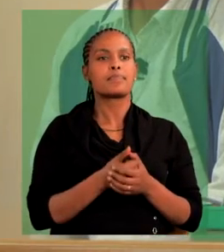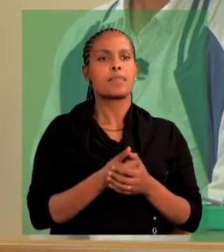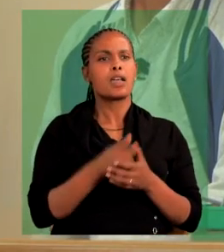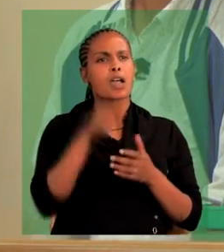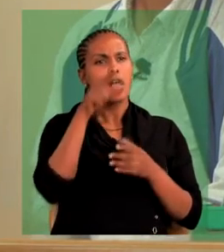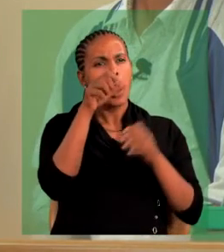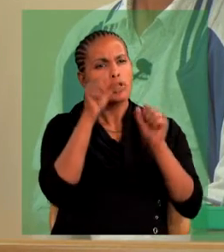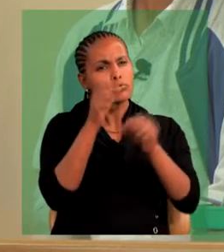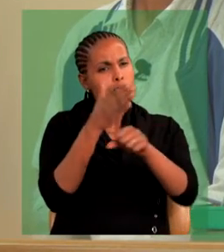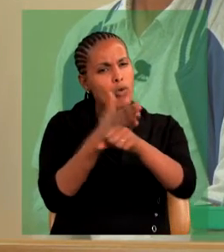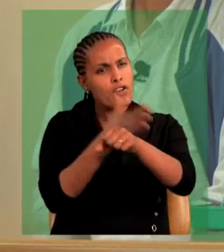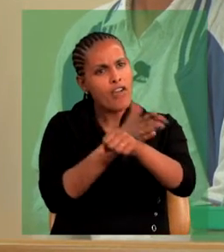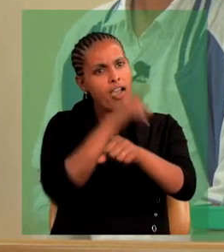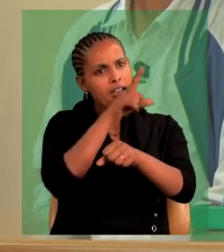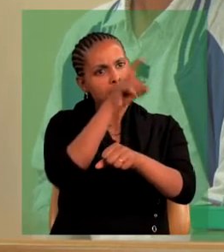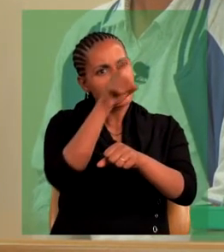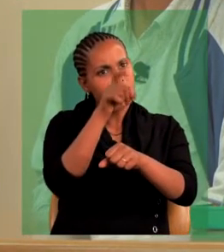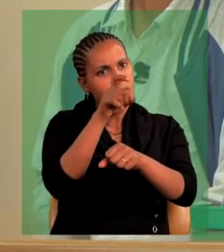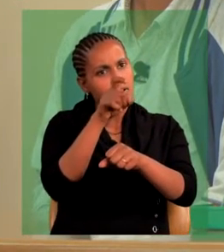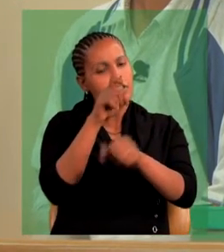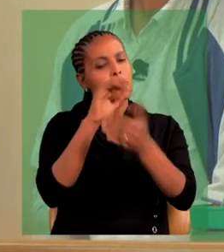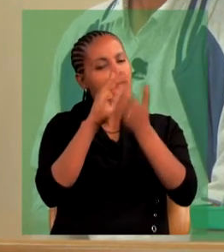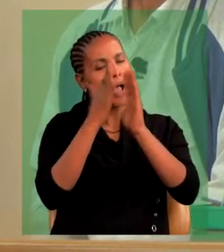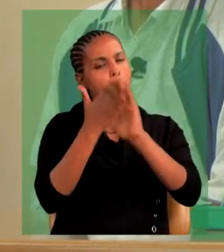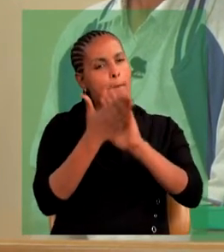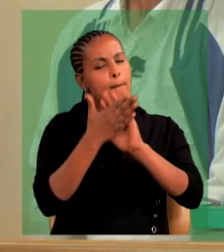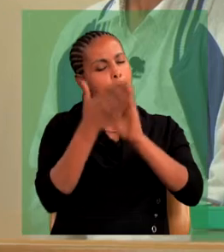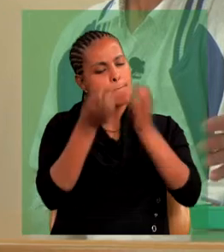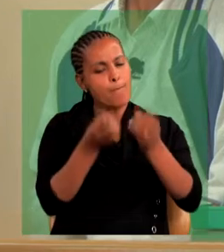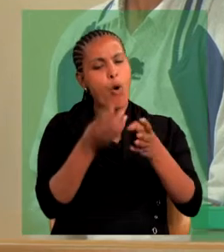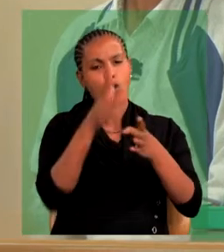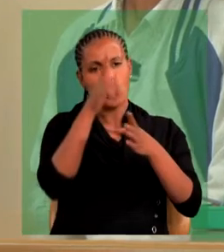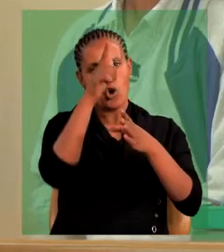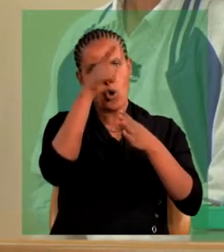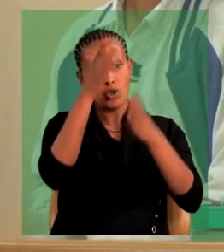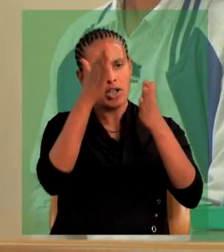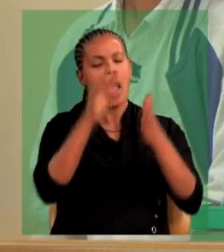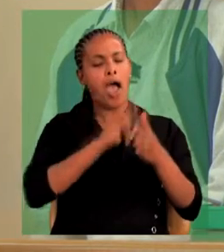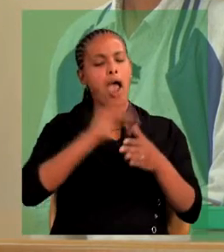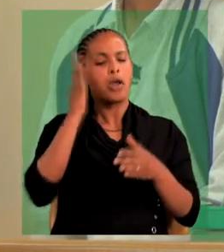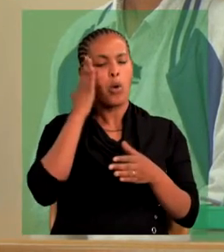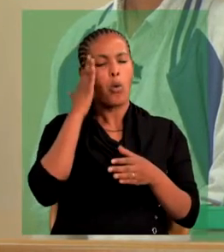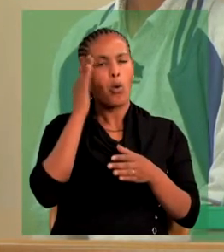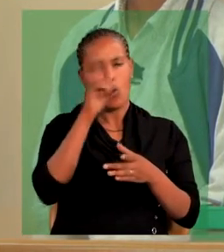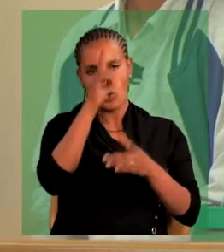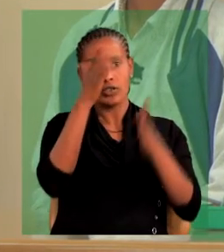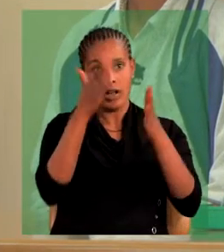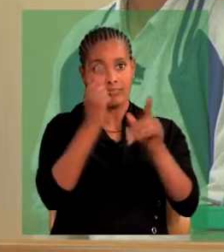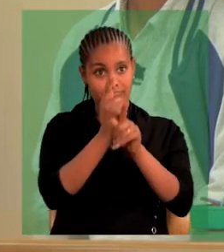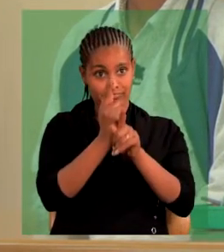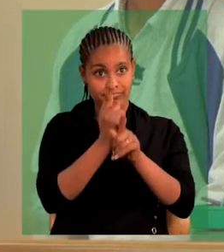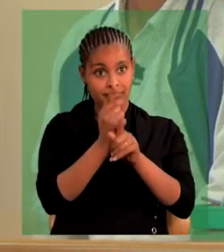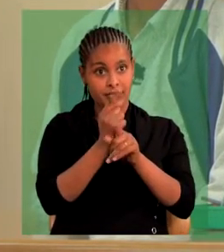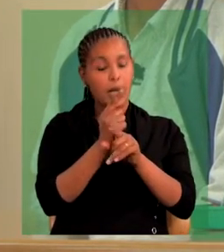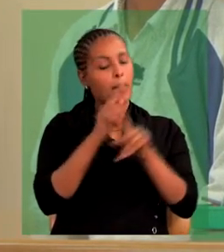Can you modify this so that it becomes more logical? I know it is logical, but